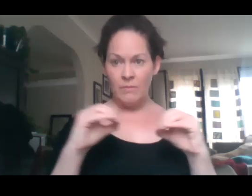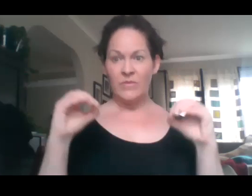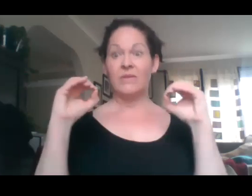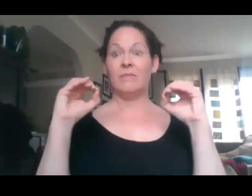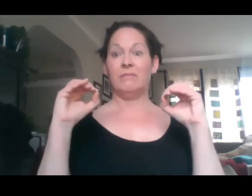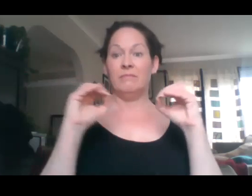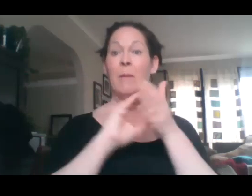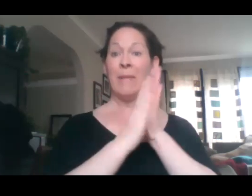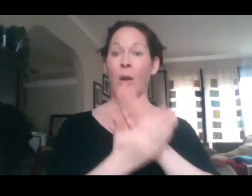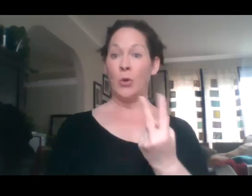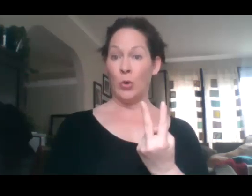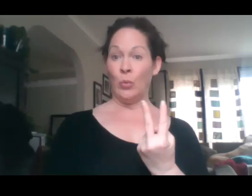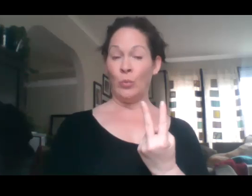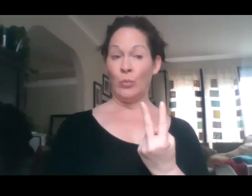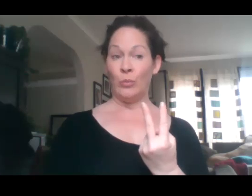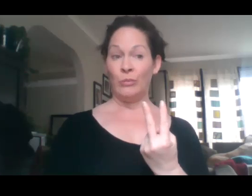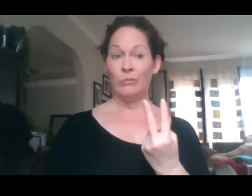into 2 cells.